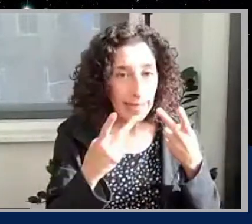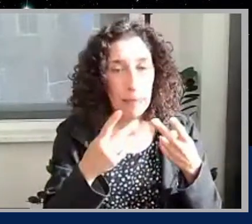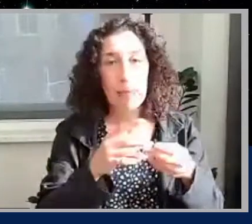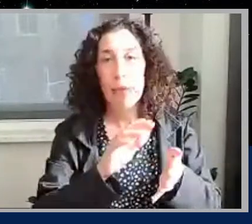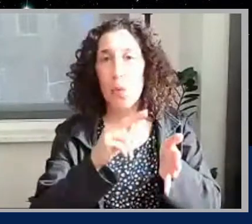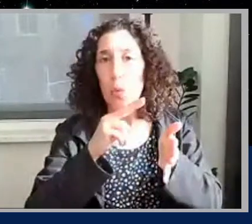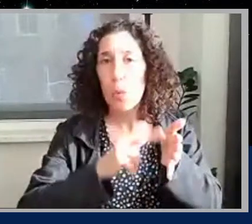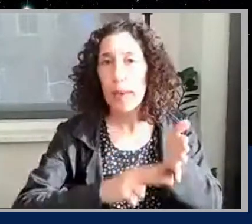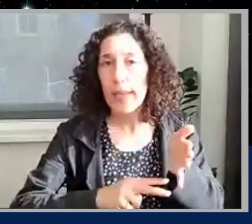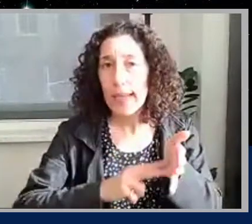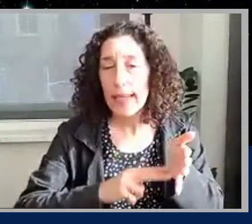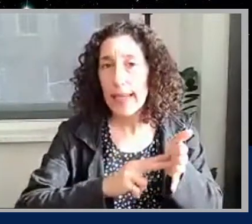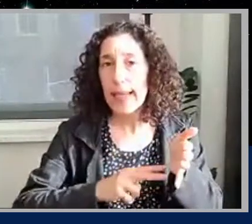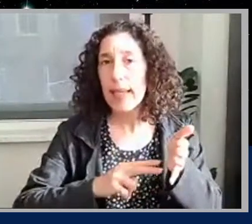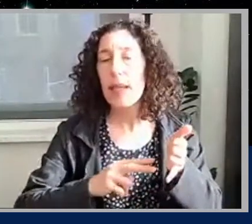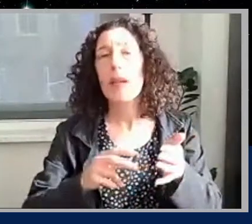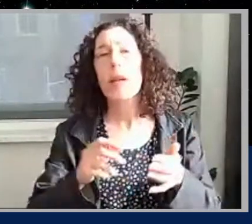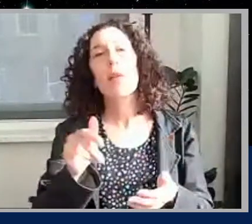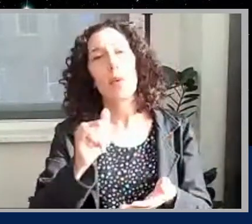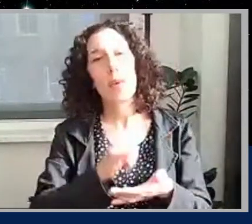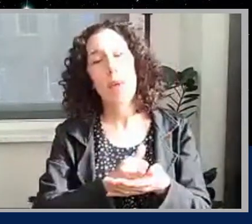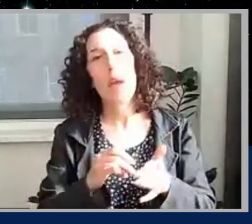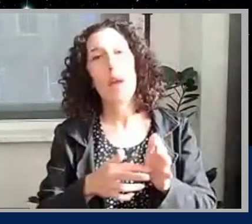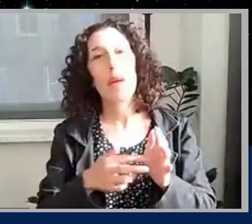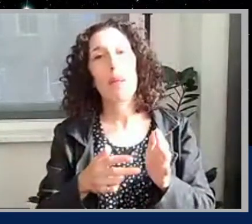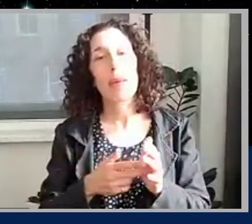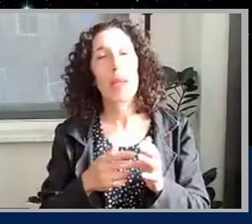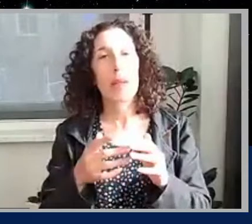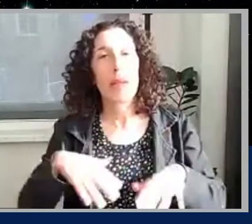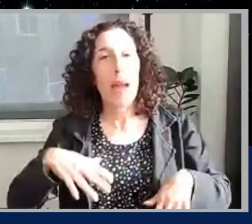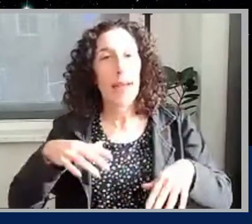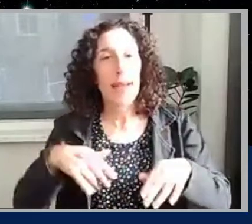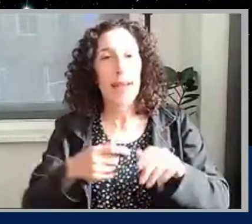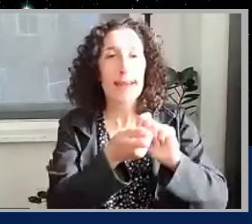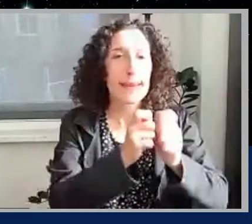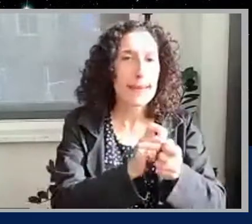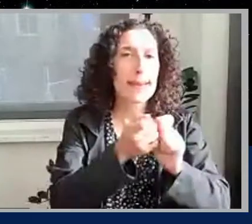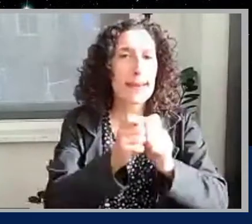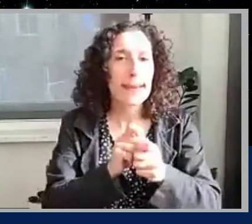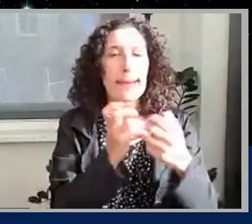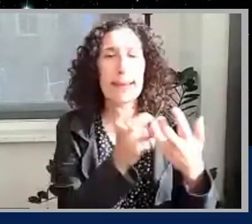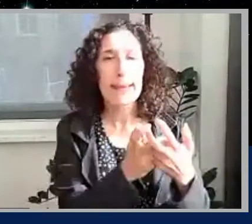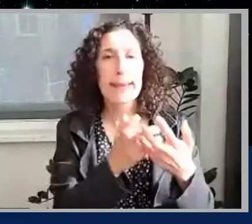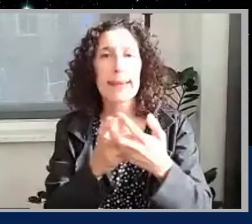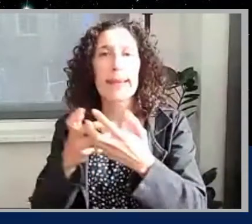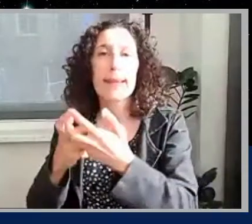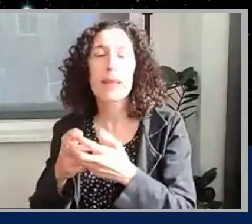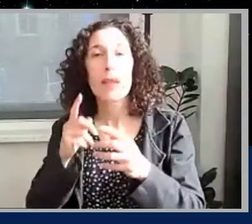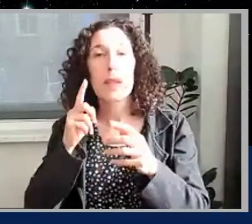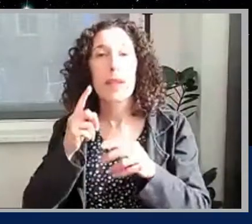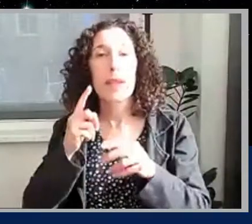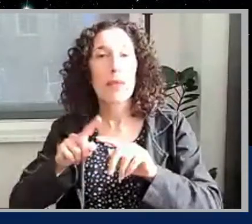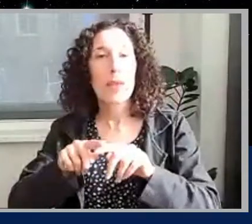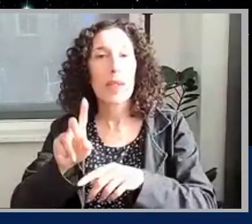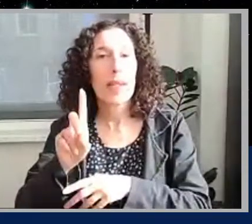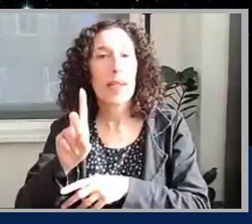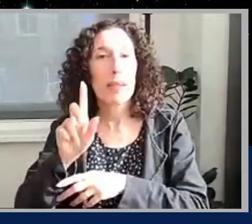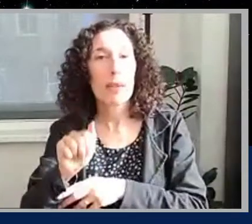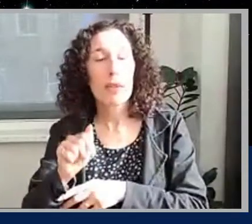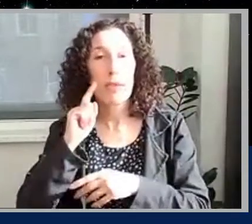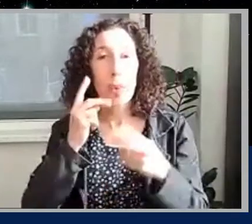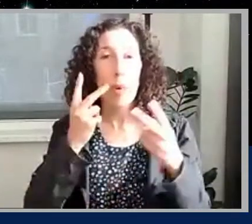able to put thoughts together quickly gets even harder because of the way that you're engaging with the content. And then as far as